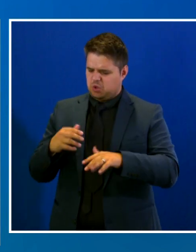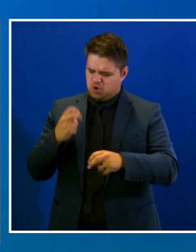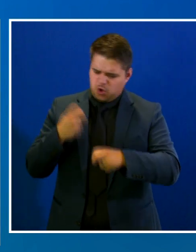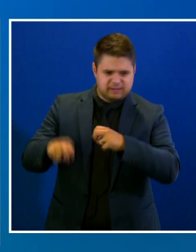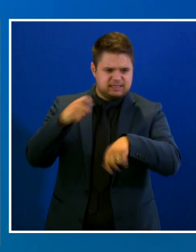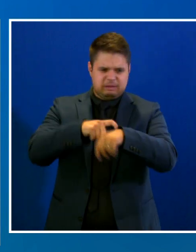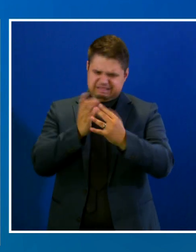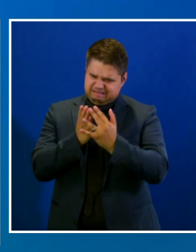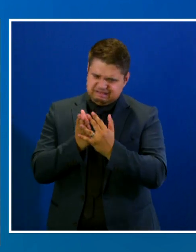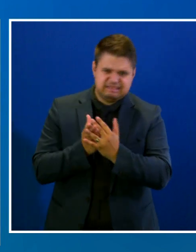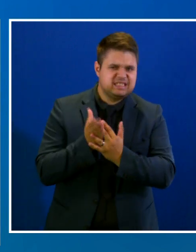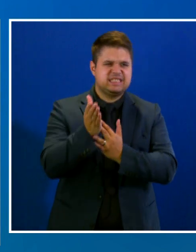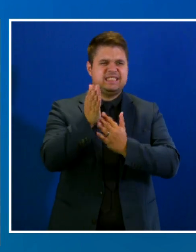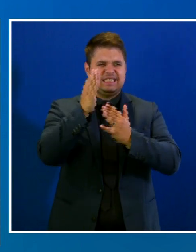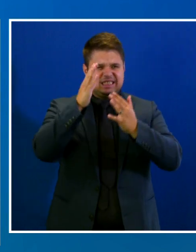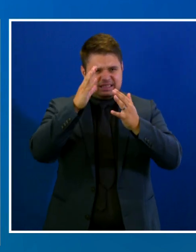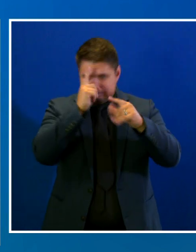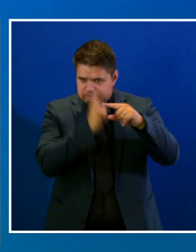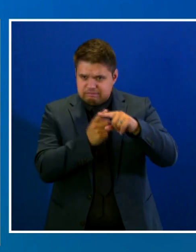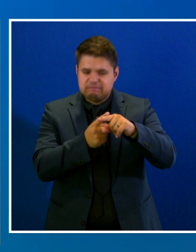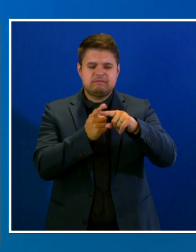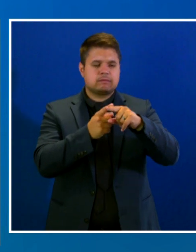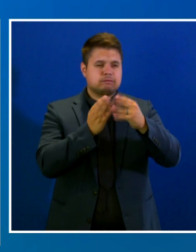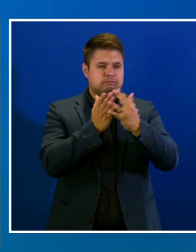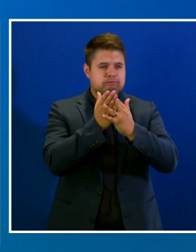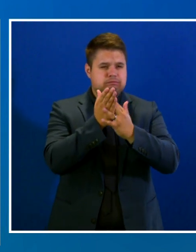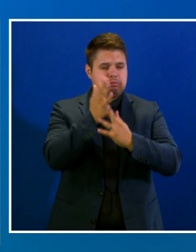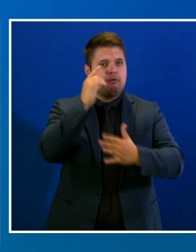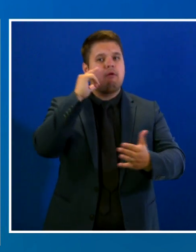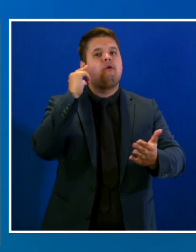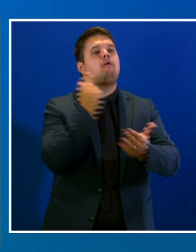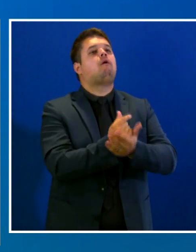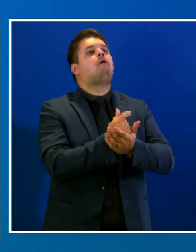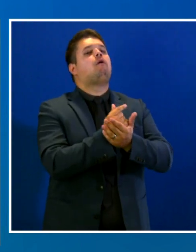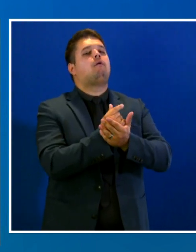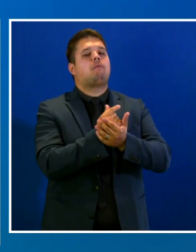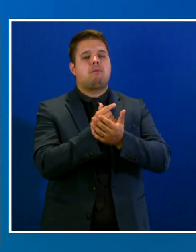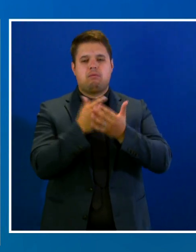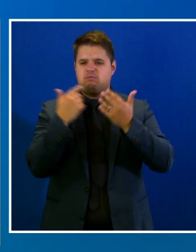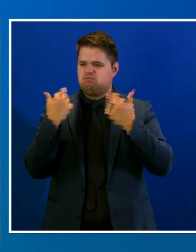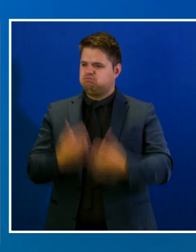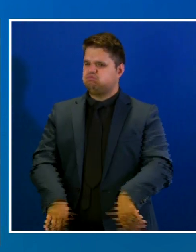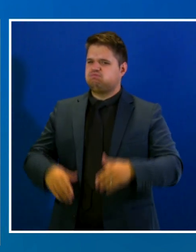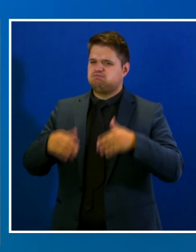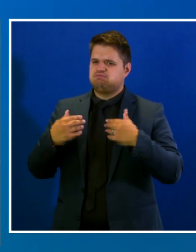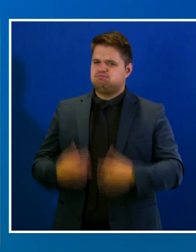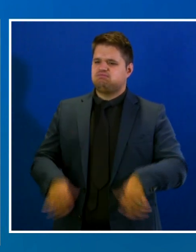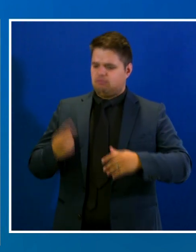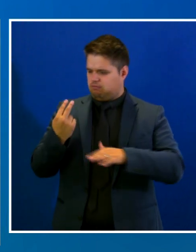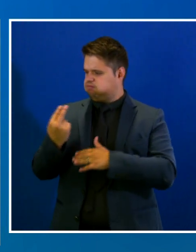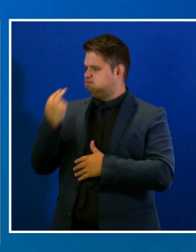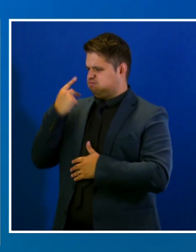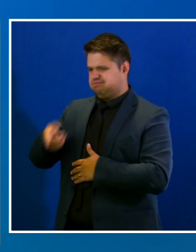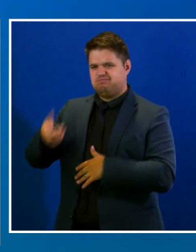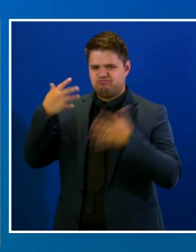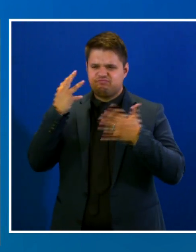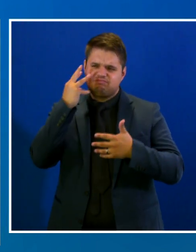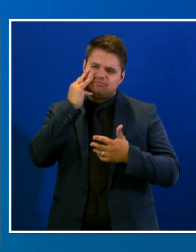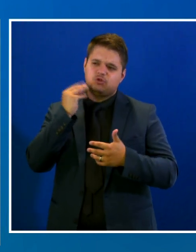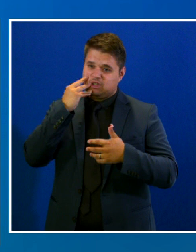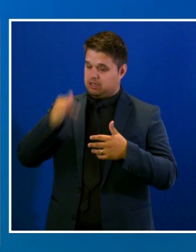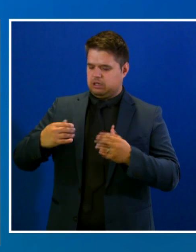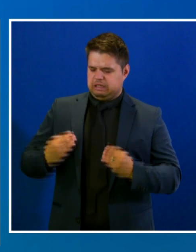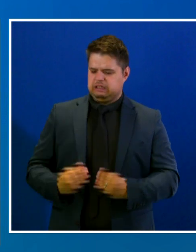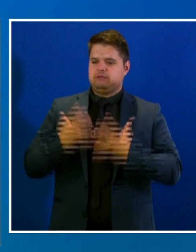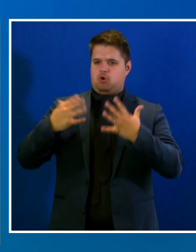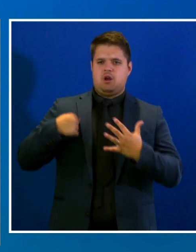brought on by the pandemic, is an inspiration to all of us here at the City of Vancouver. Thank you